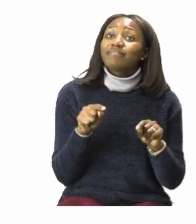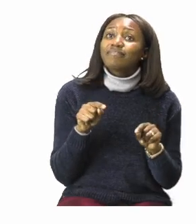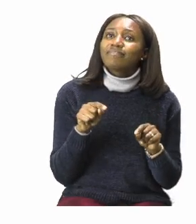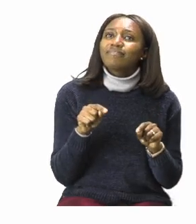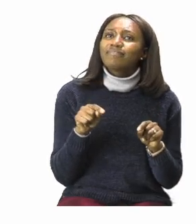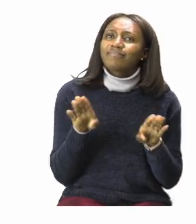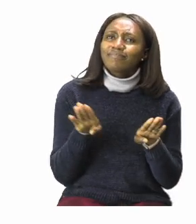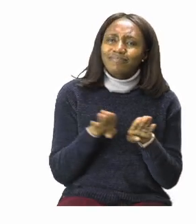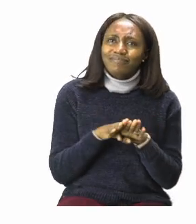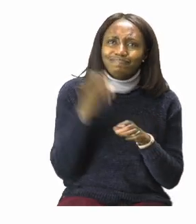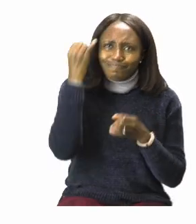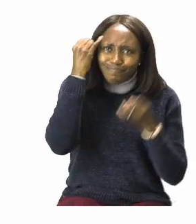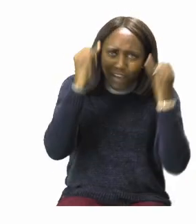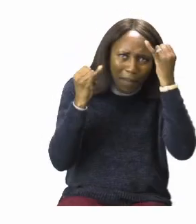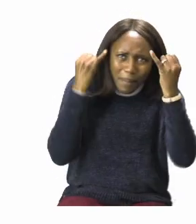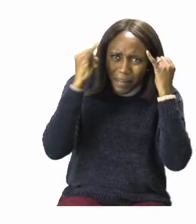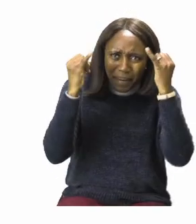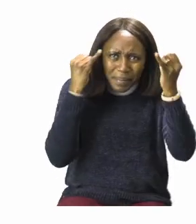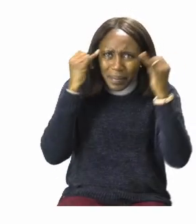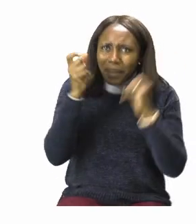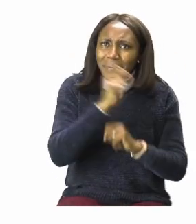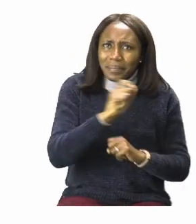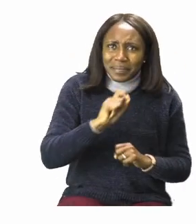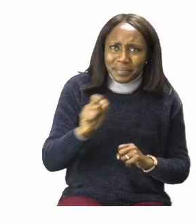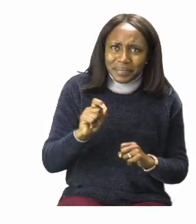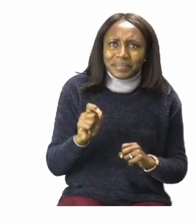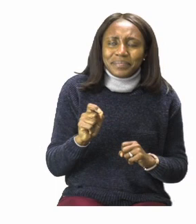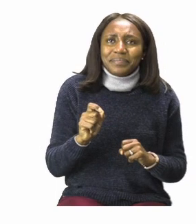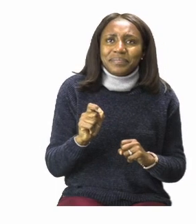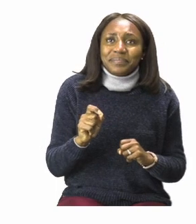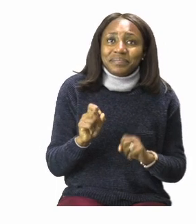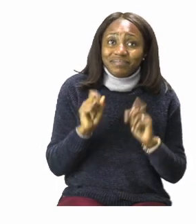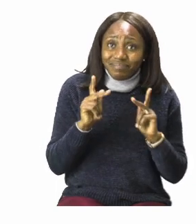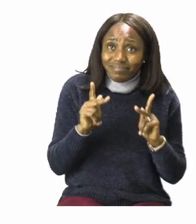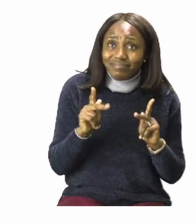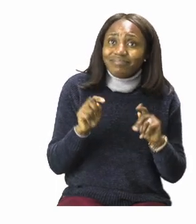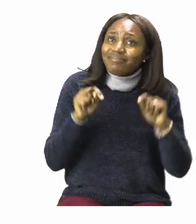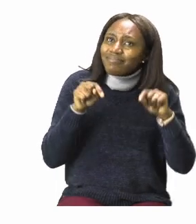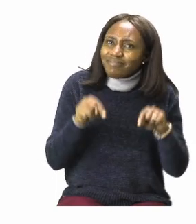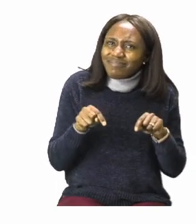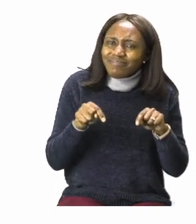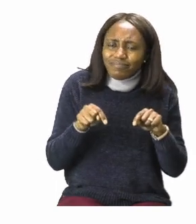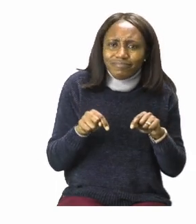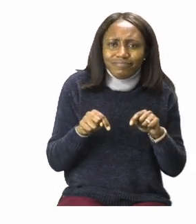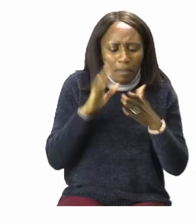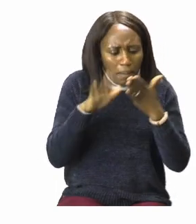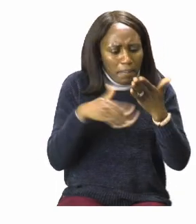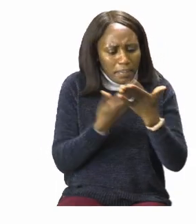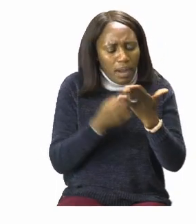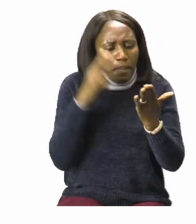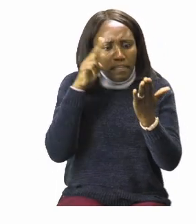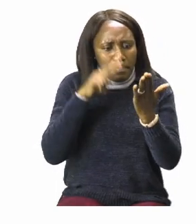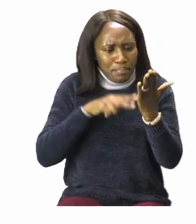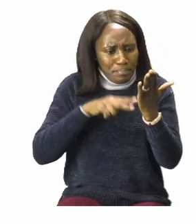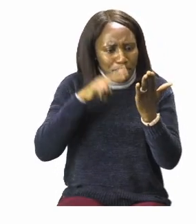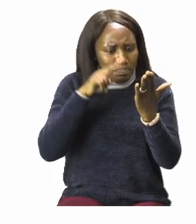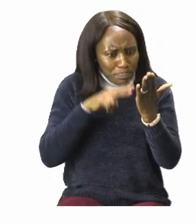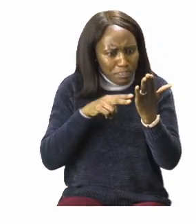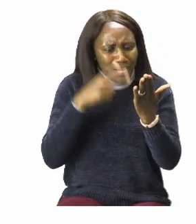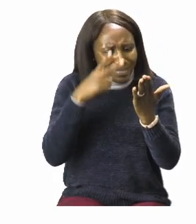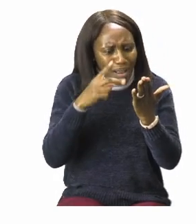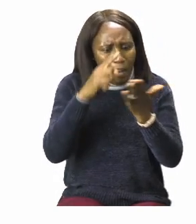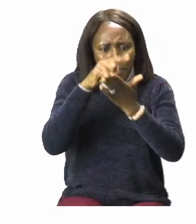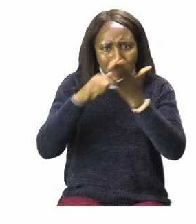some creative writing. What we're going to do is try and look at the picture carefully below to try and